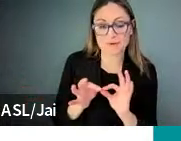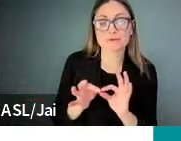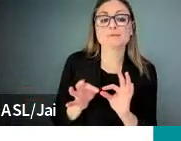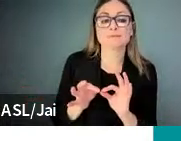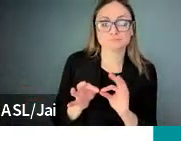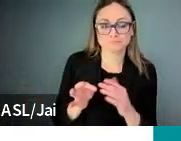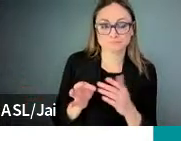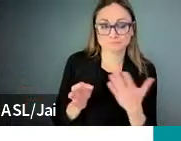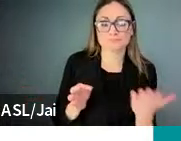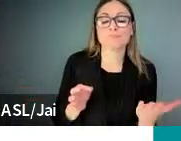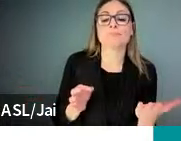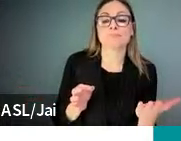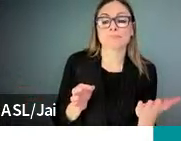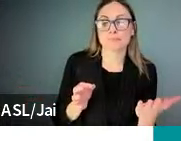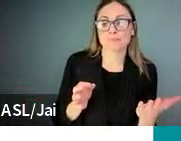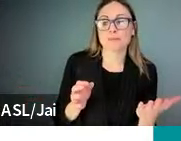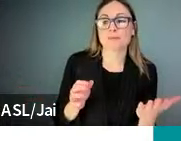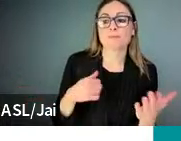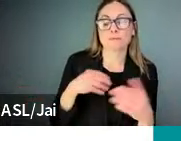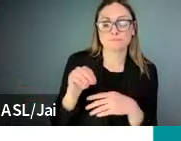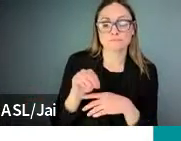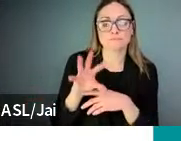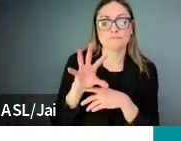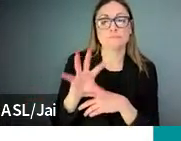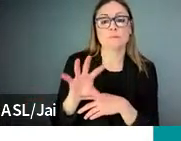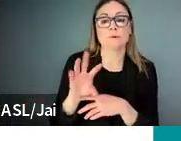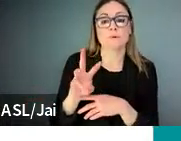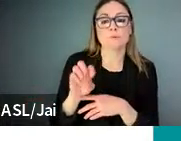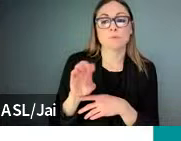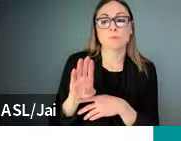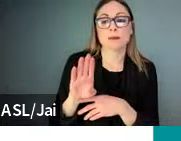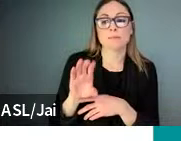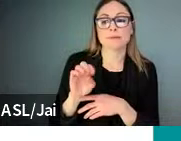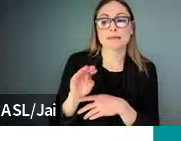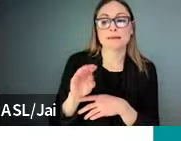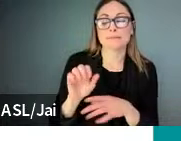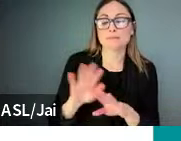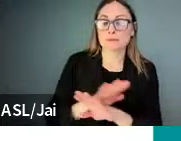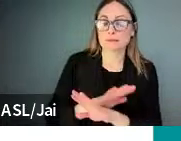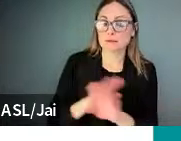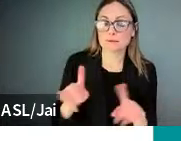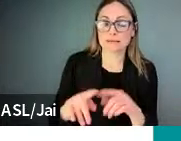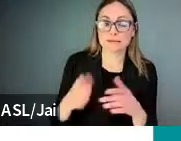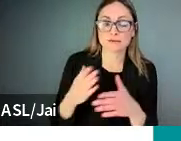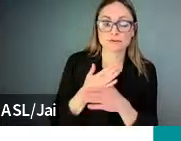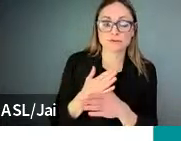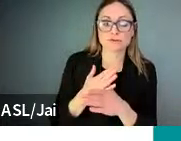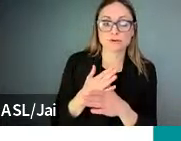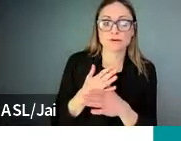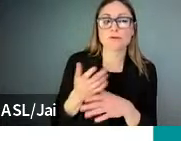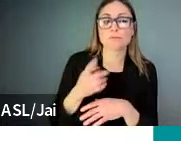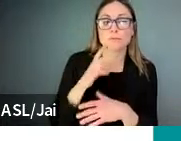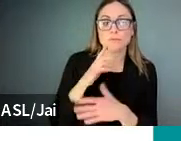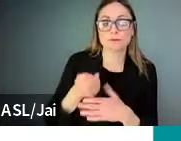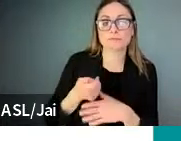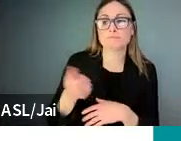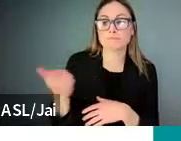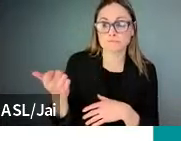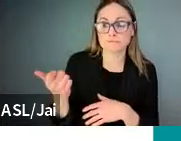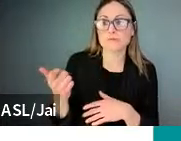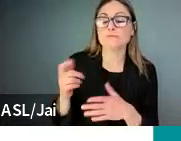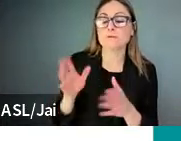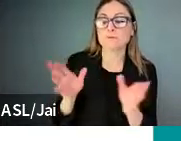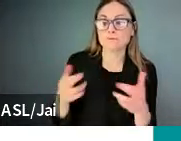webcams, but will not be allowed to share their screens and will be removed from the room once the public comment period